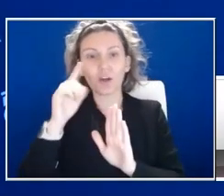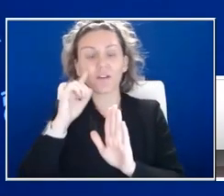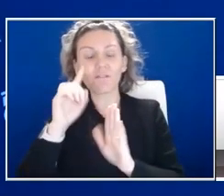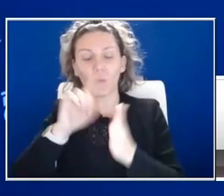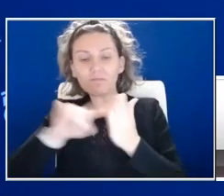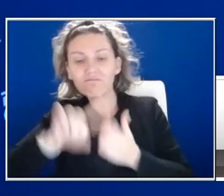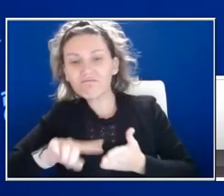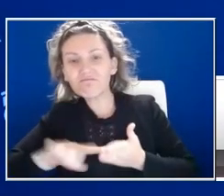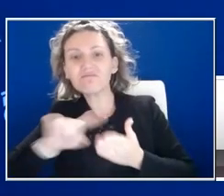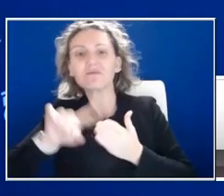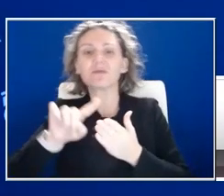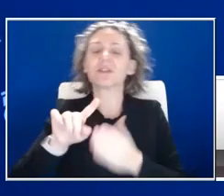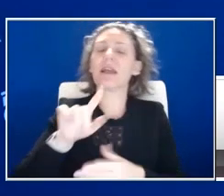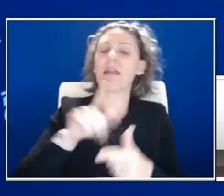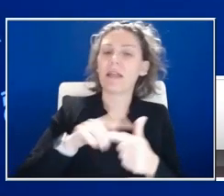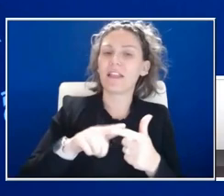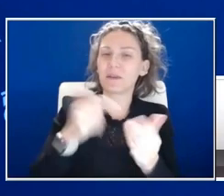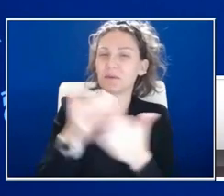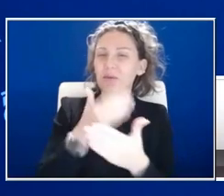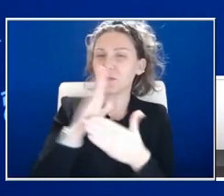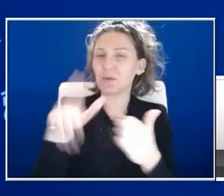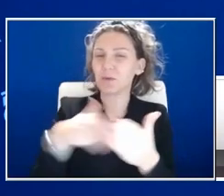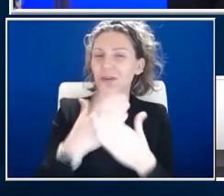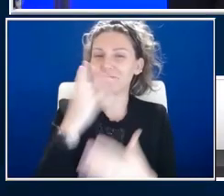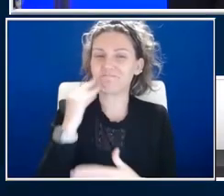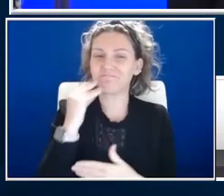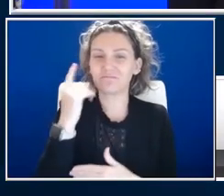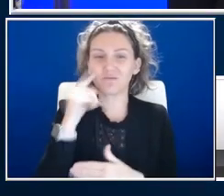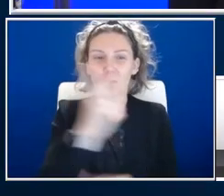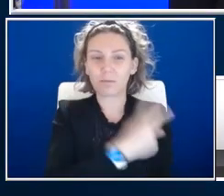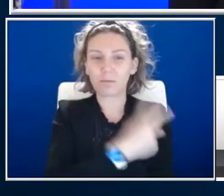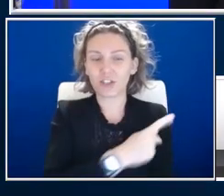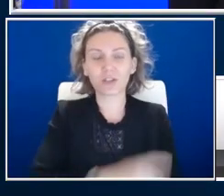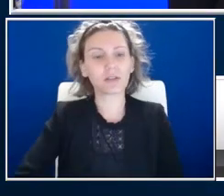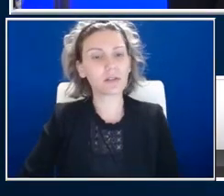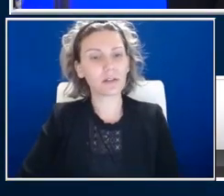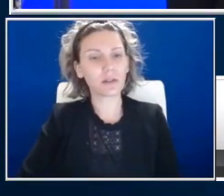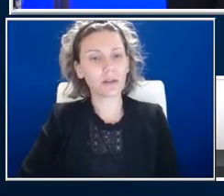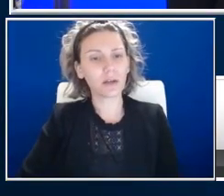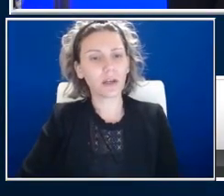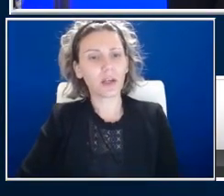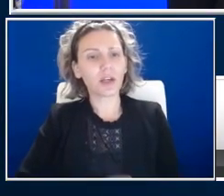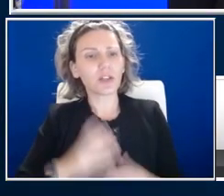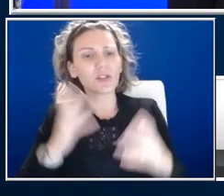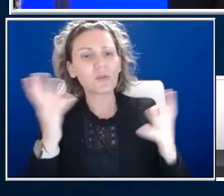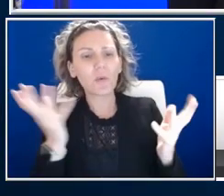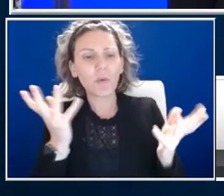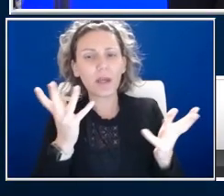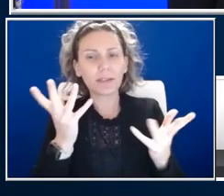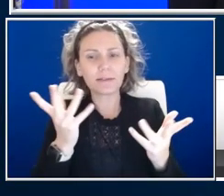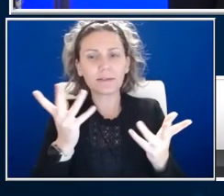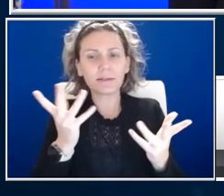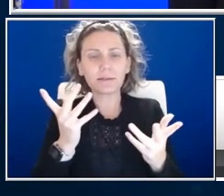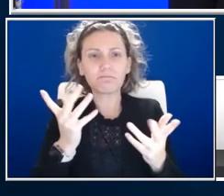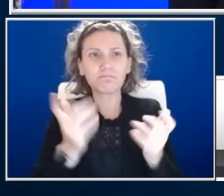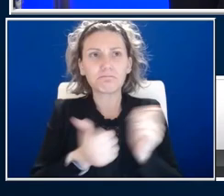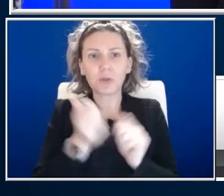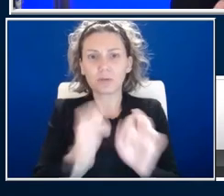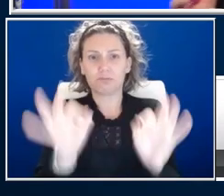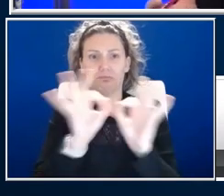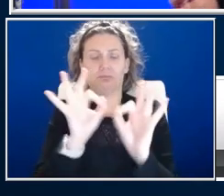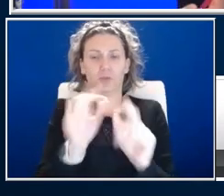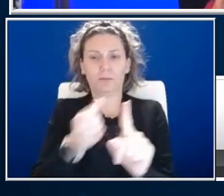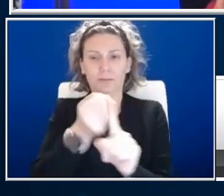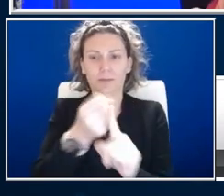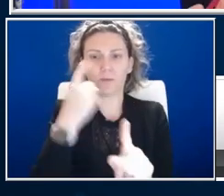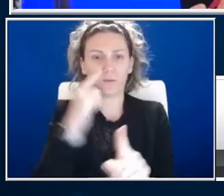be a new arrival experience for our patients. So what do you think will be the biggest impact for patients? Kind of the good, the